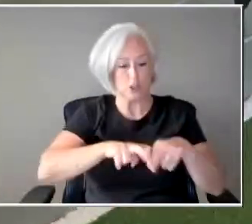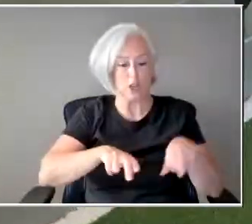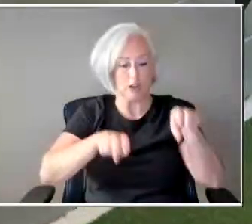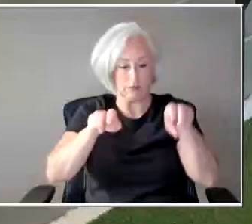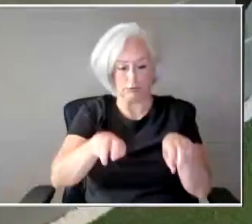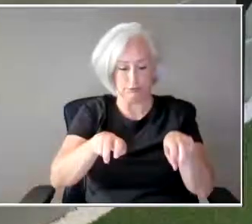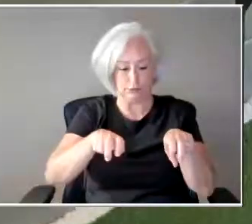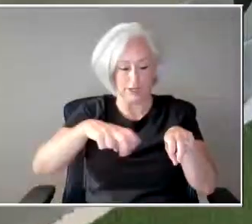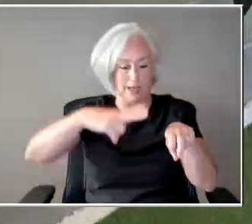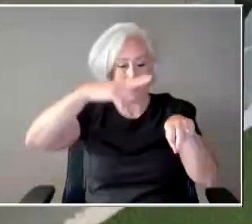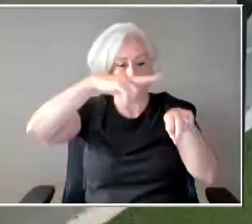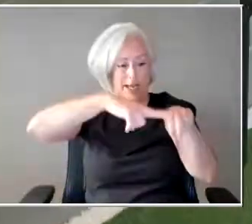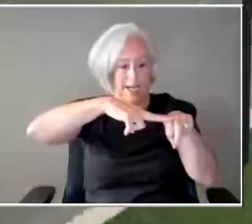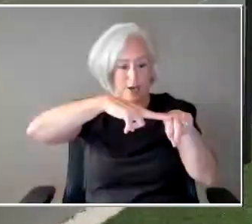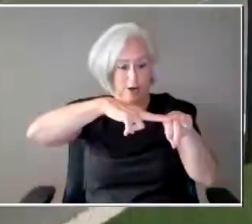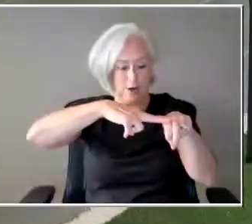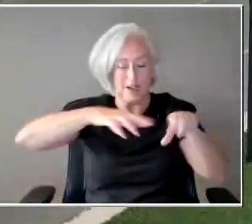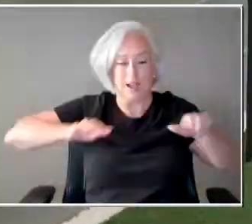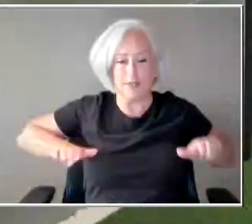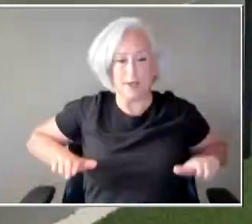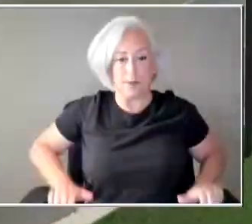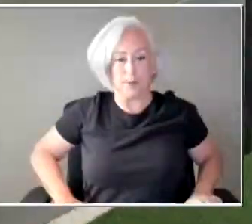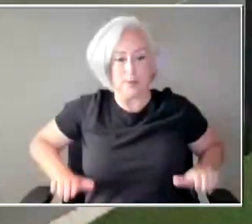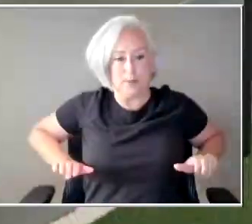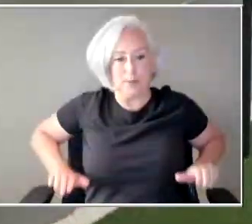really challenging for him. But, yep.